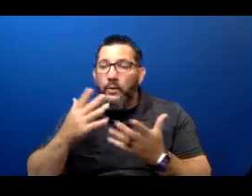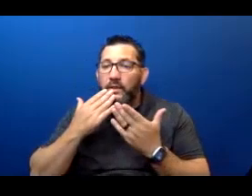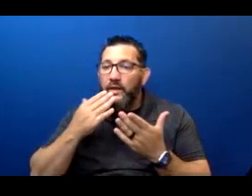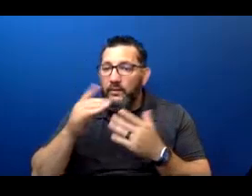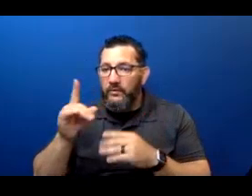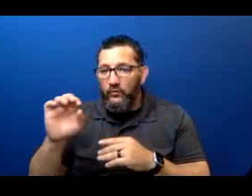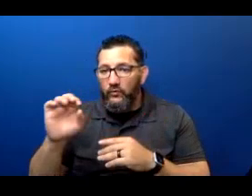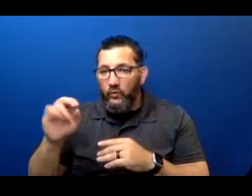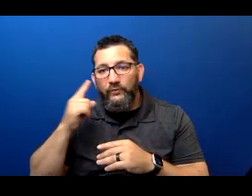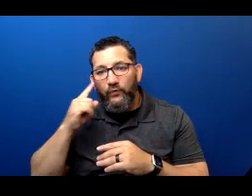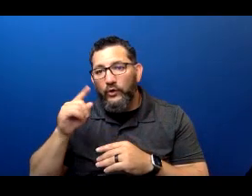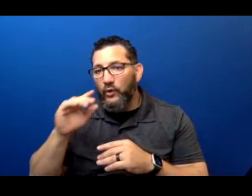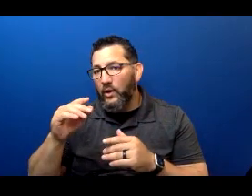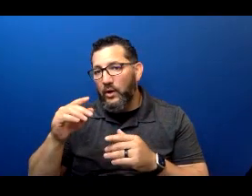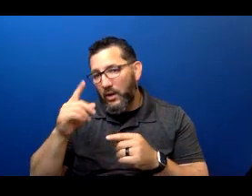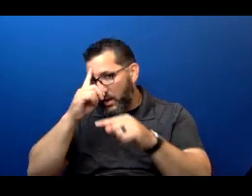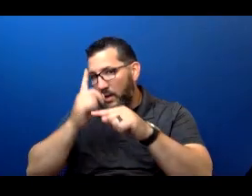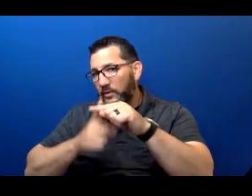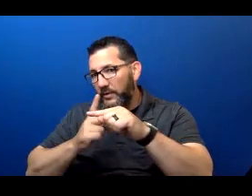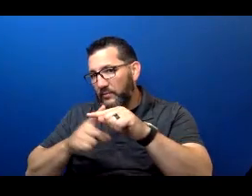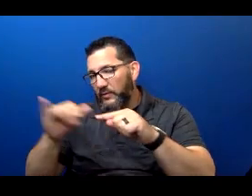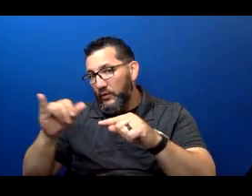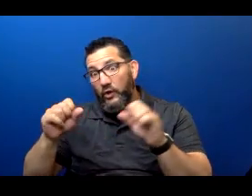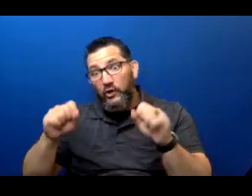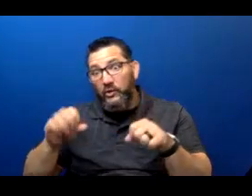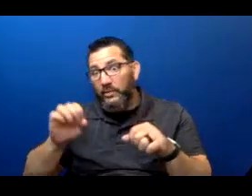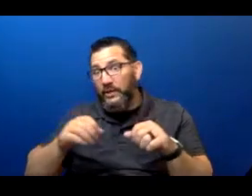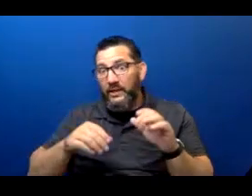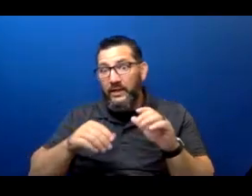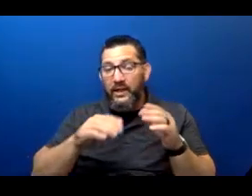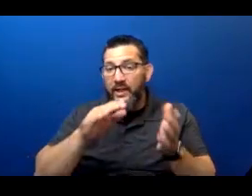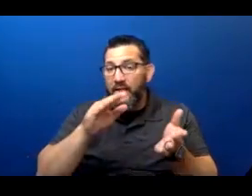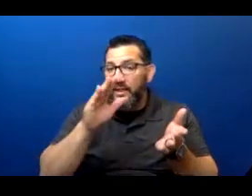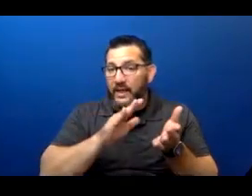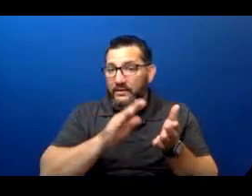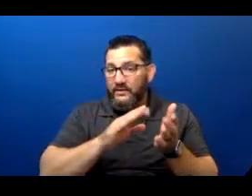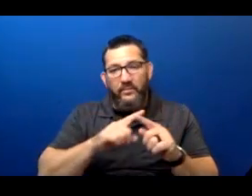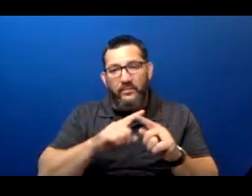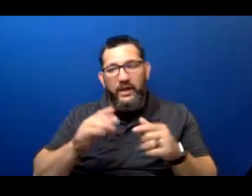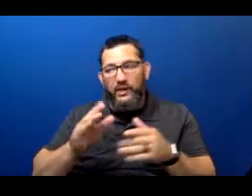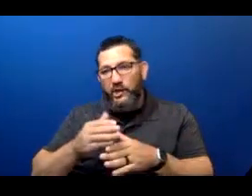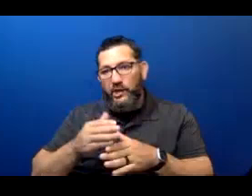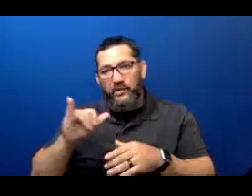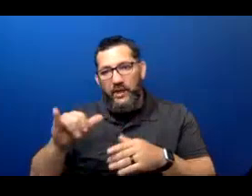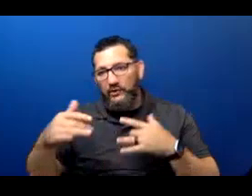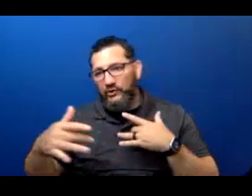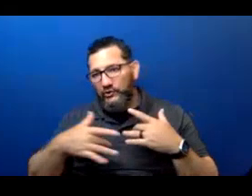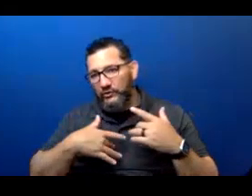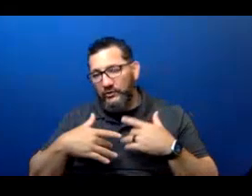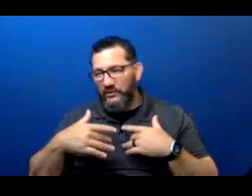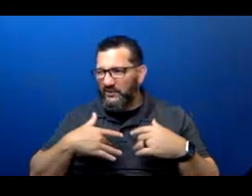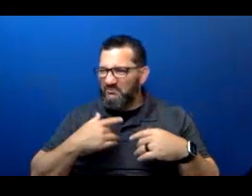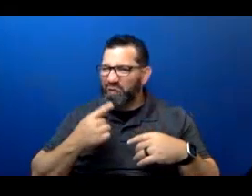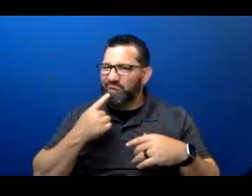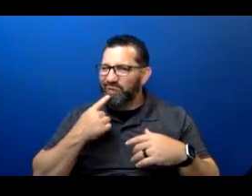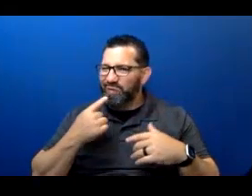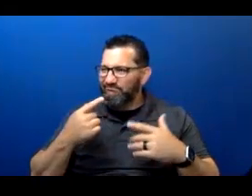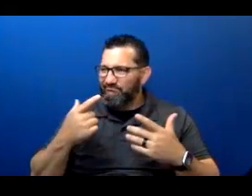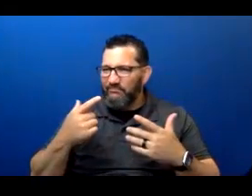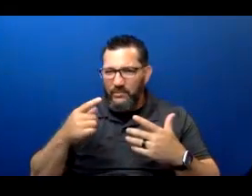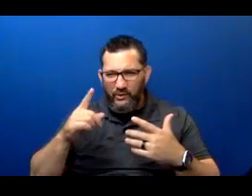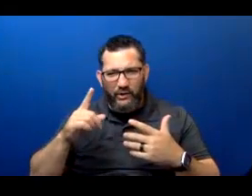so optimistic and in mentioning that it could have been less, but I think I do share also the dismay of my colleagues